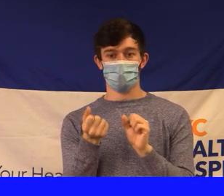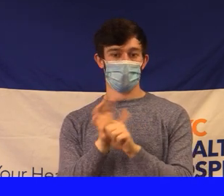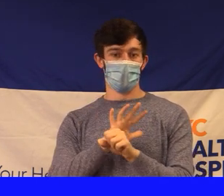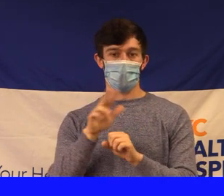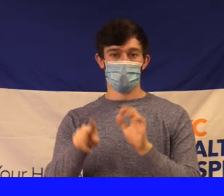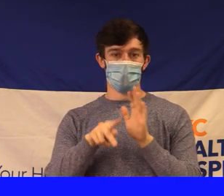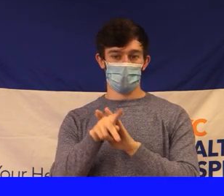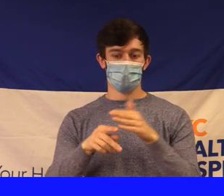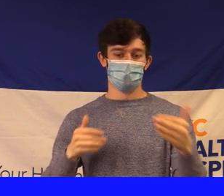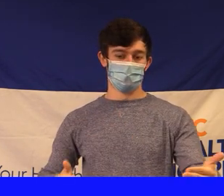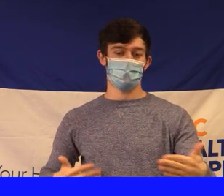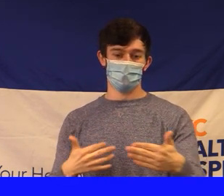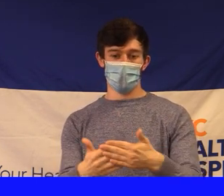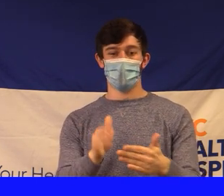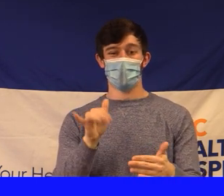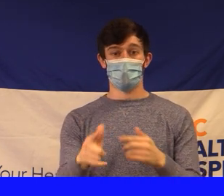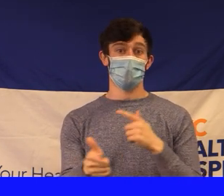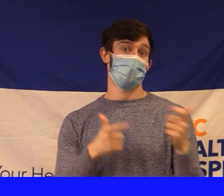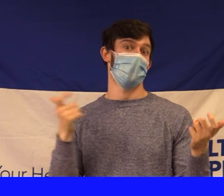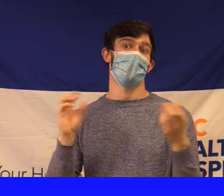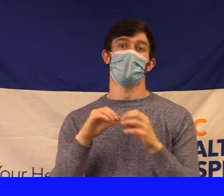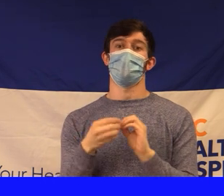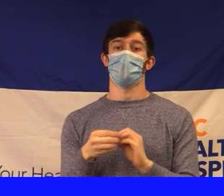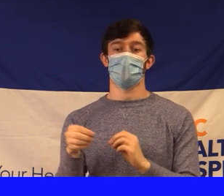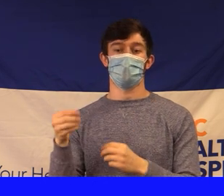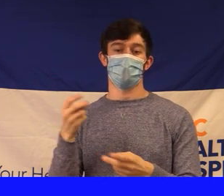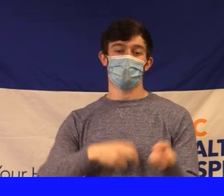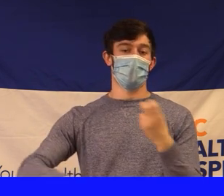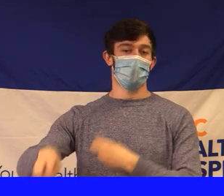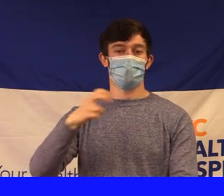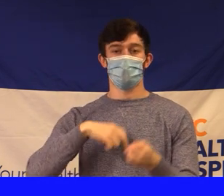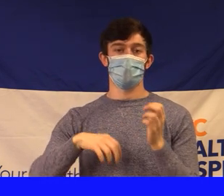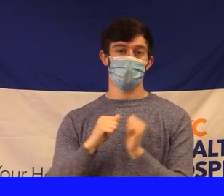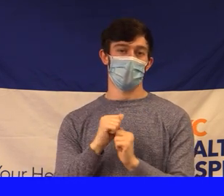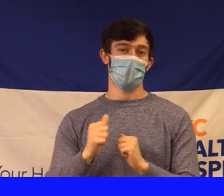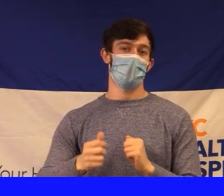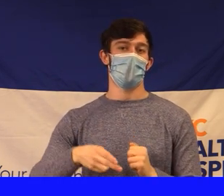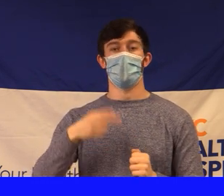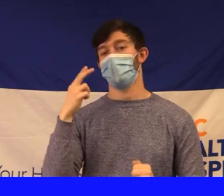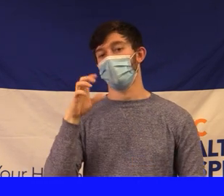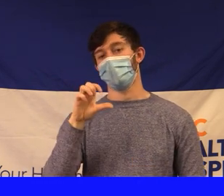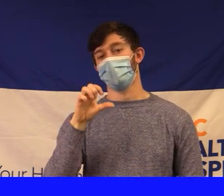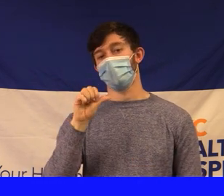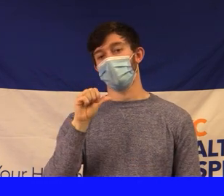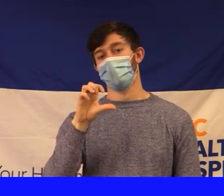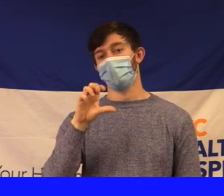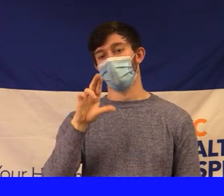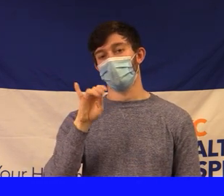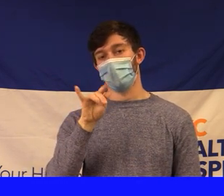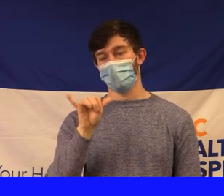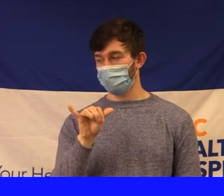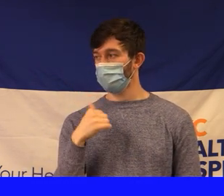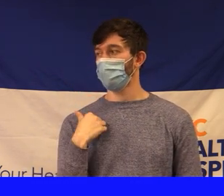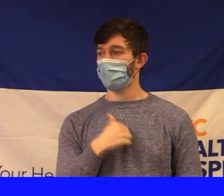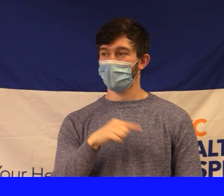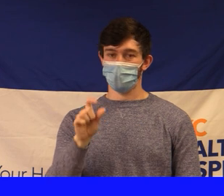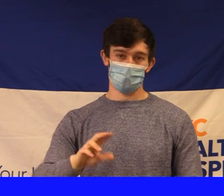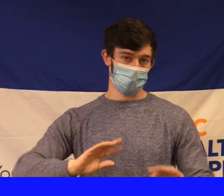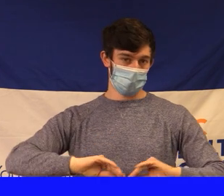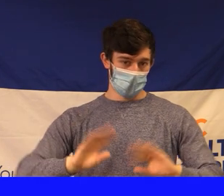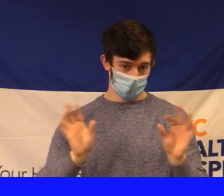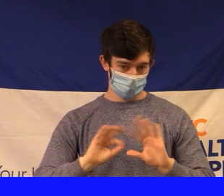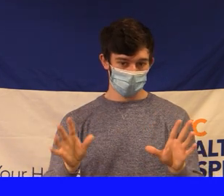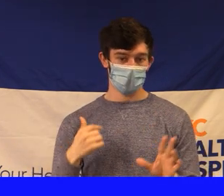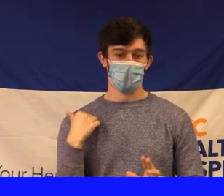period, right? These were a substantial number of transfers with very high acuity. And so making sure we are, you know,